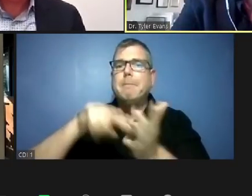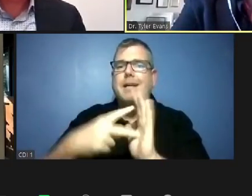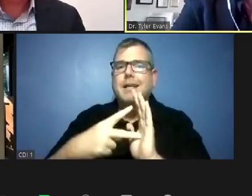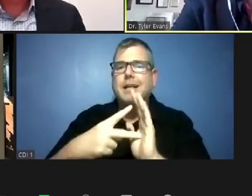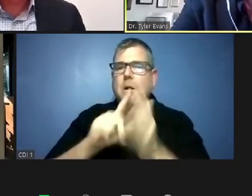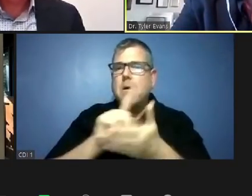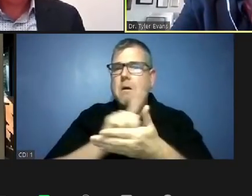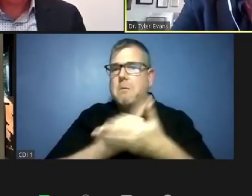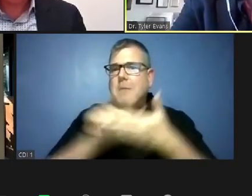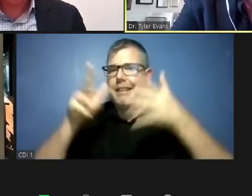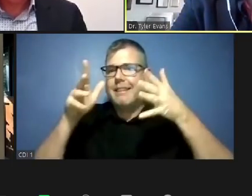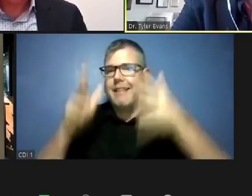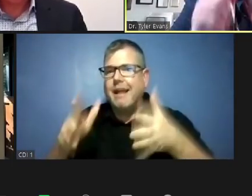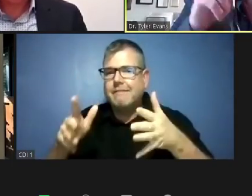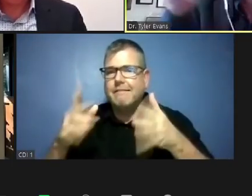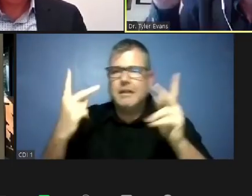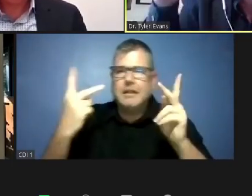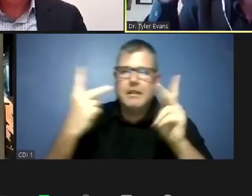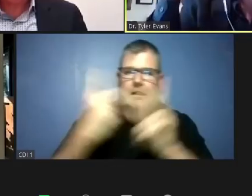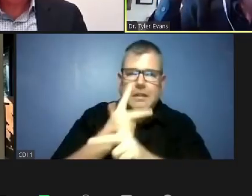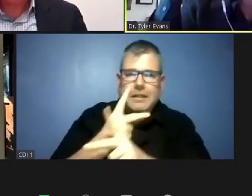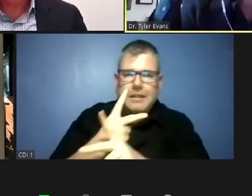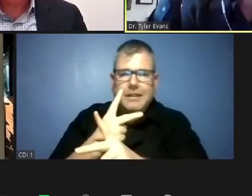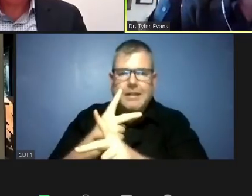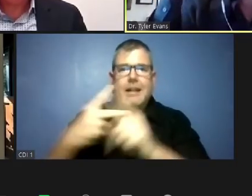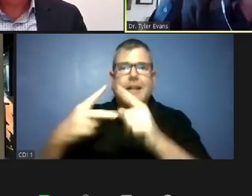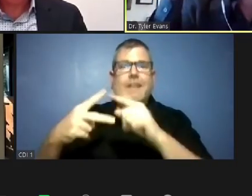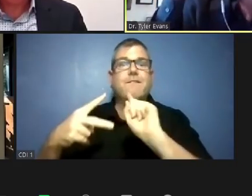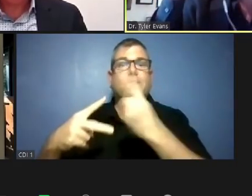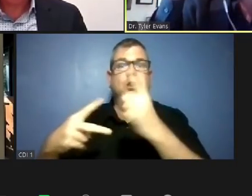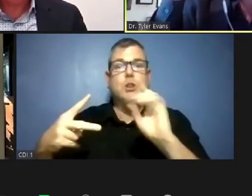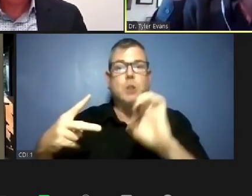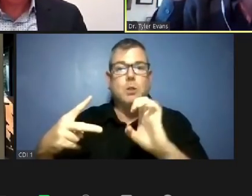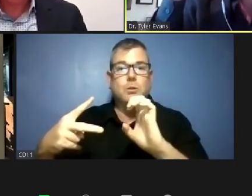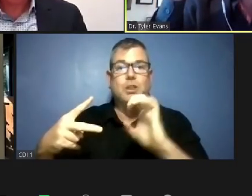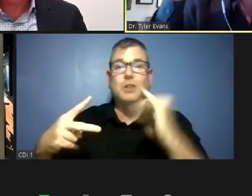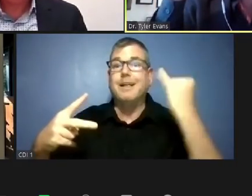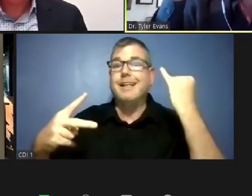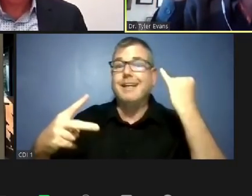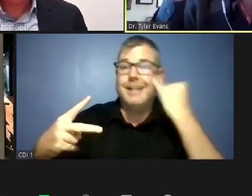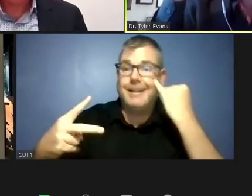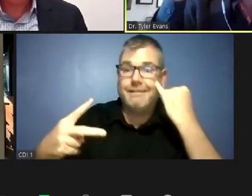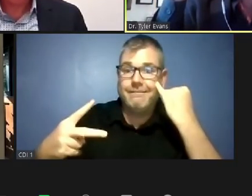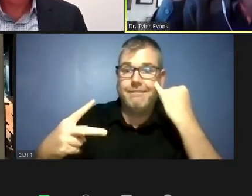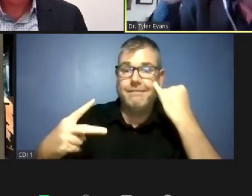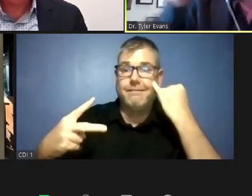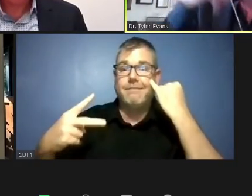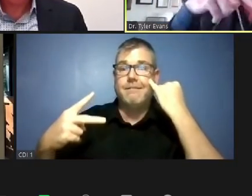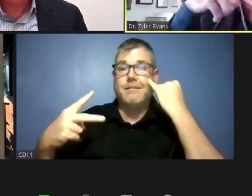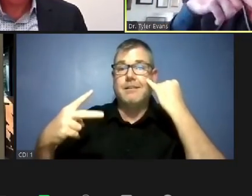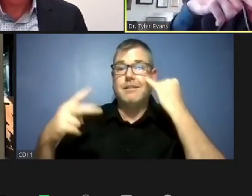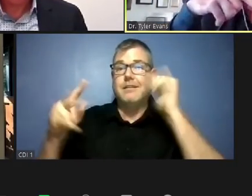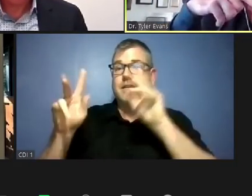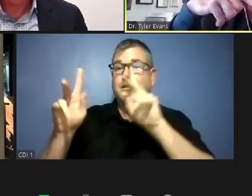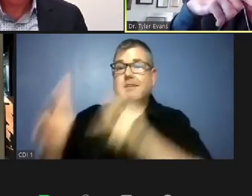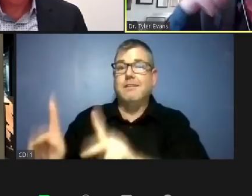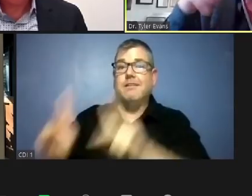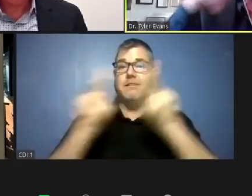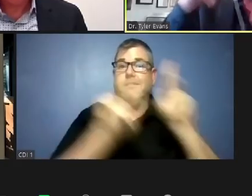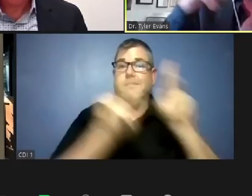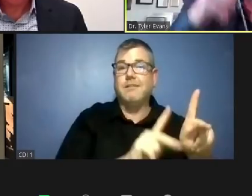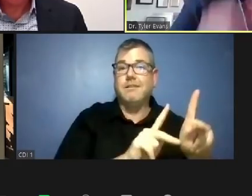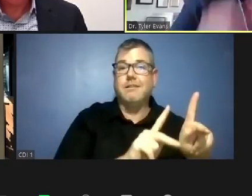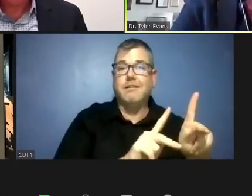first round. So if it stayed the same for first doses, it would be roughly 4 to 5 weeks, but then we also have the second